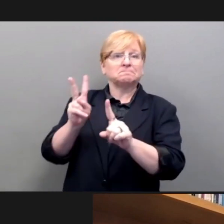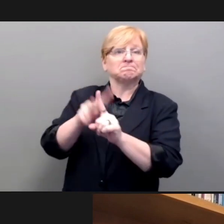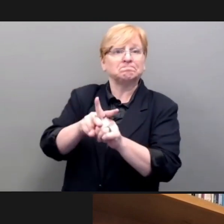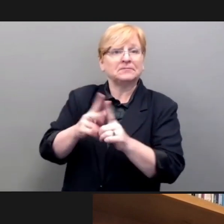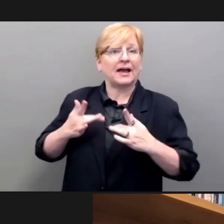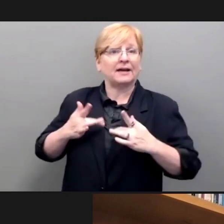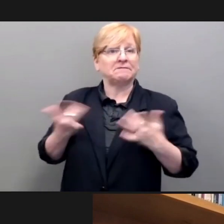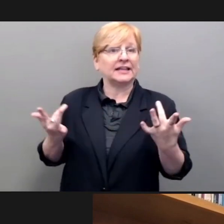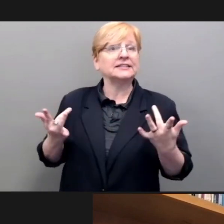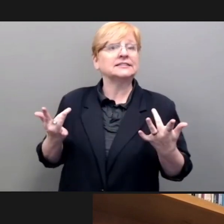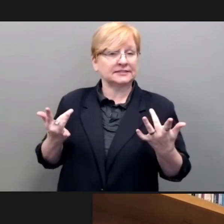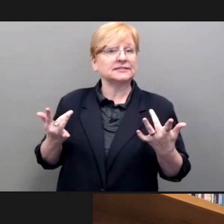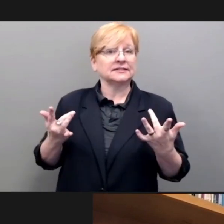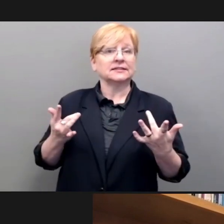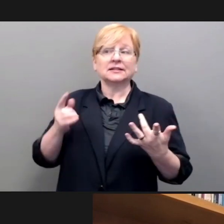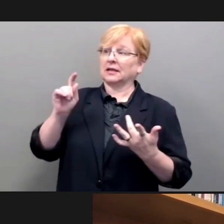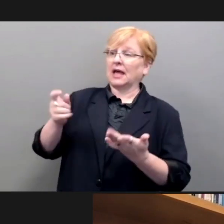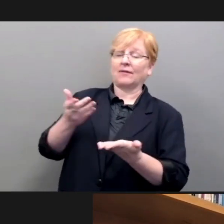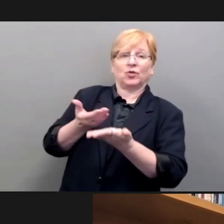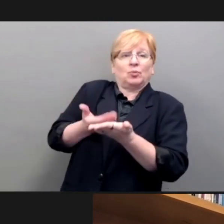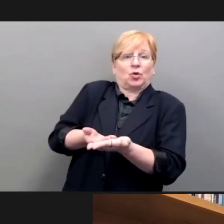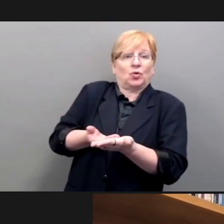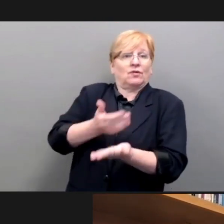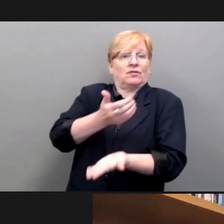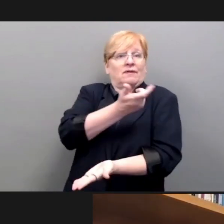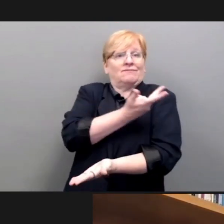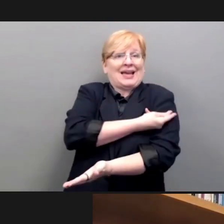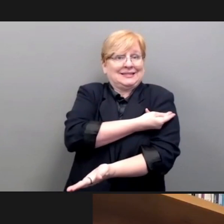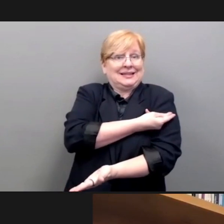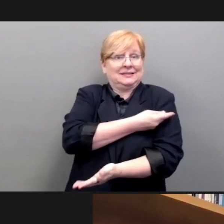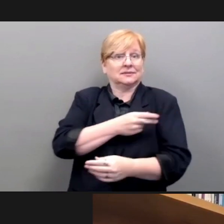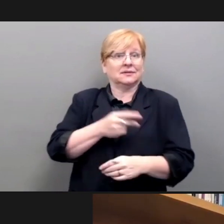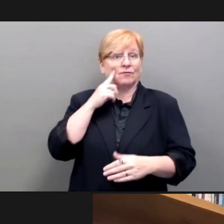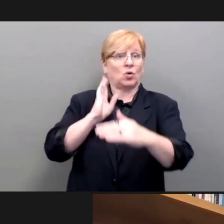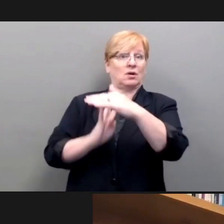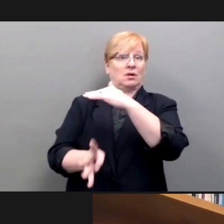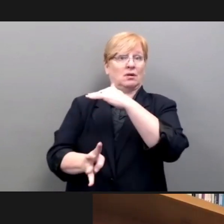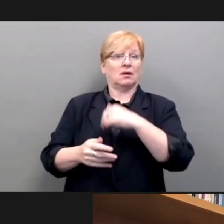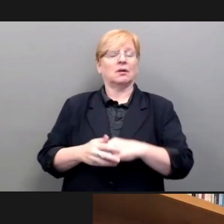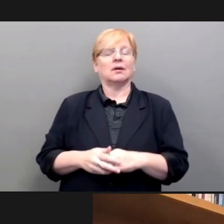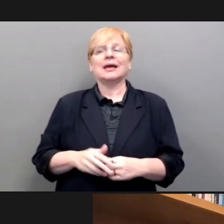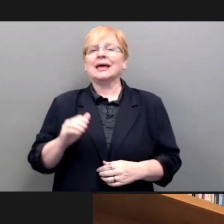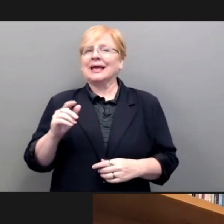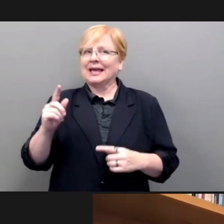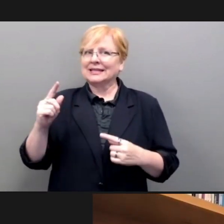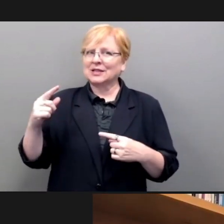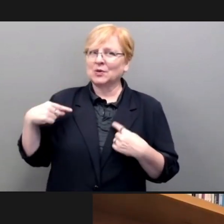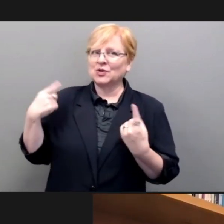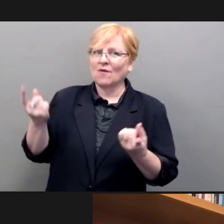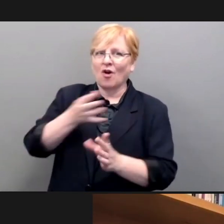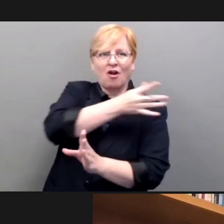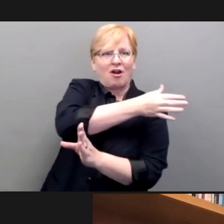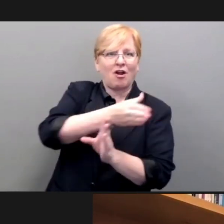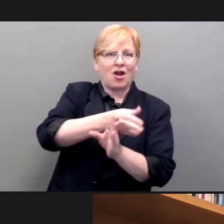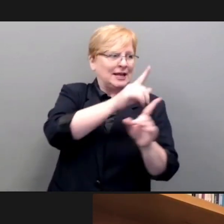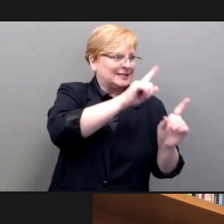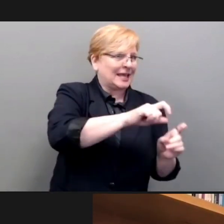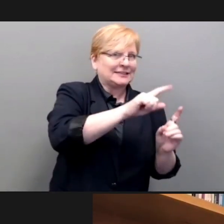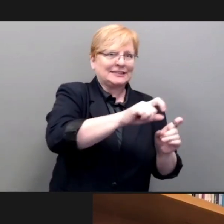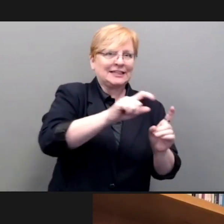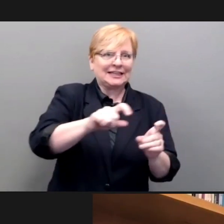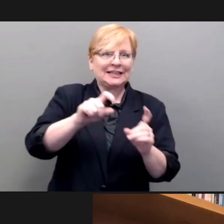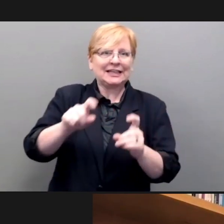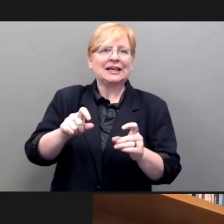that. But if our vaccine success and testing success are any indications about moving people through while having to